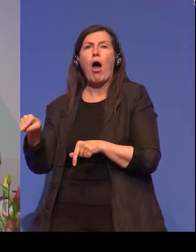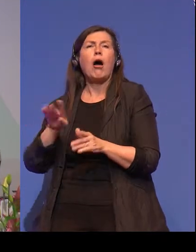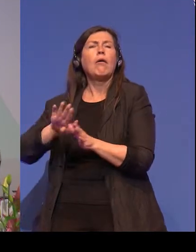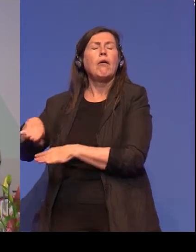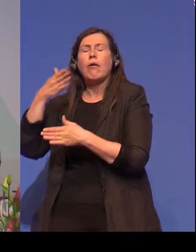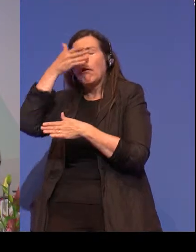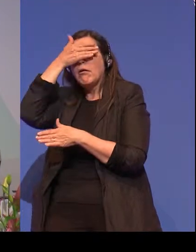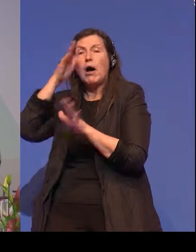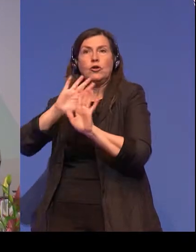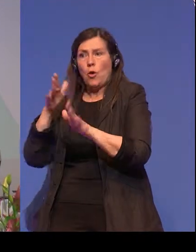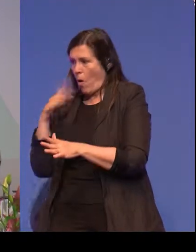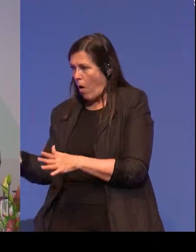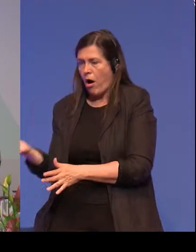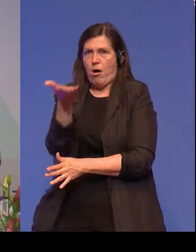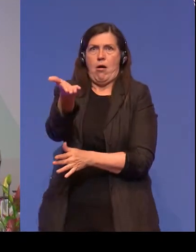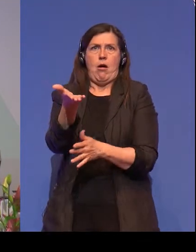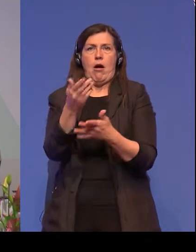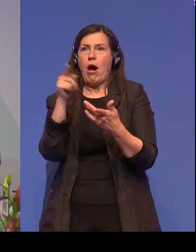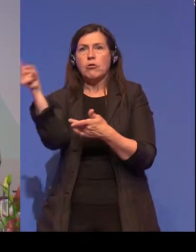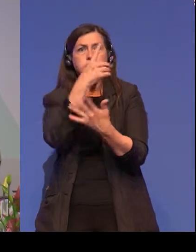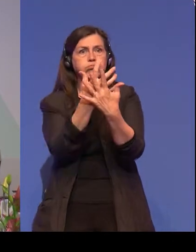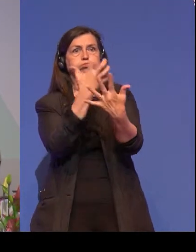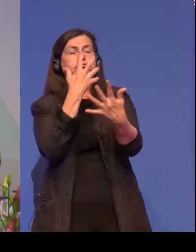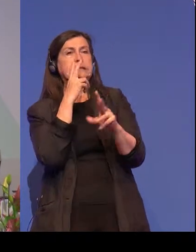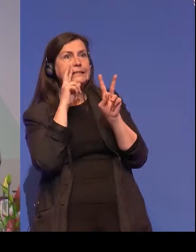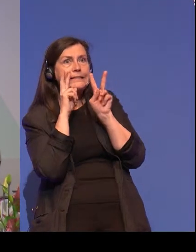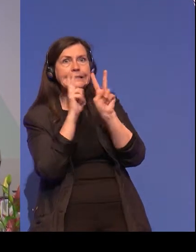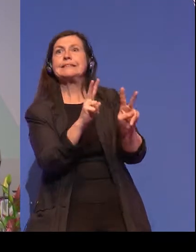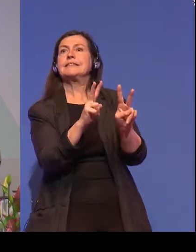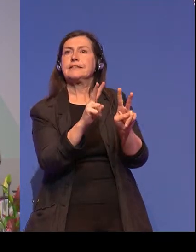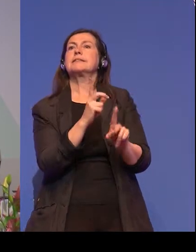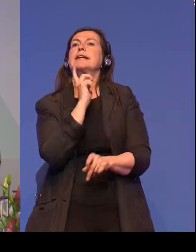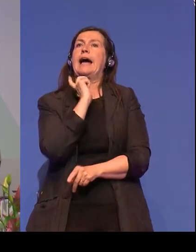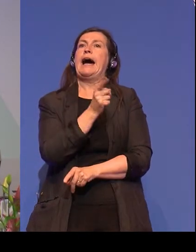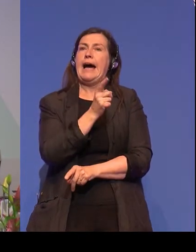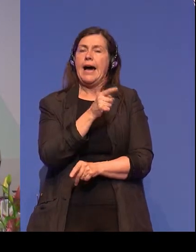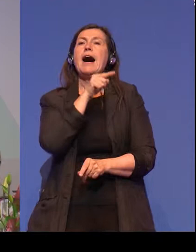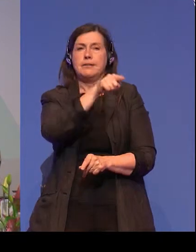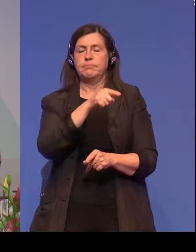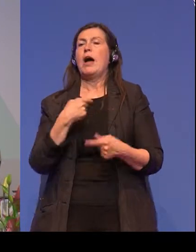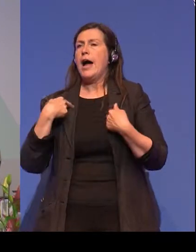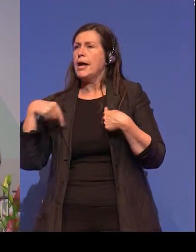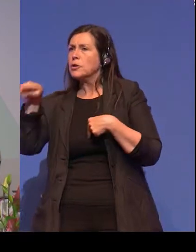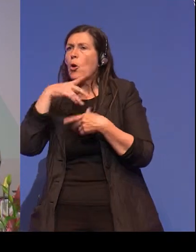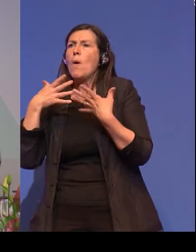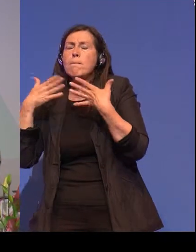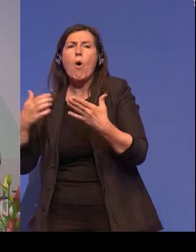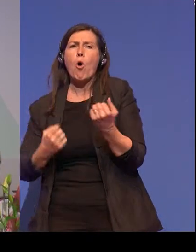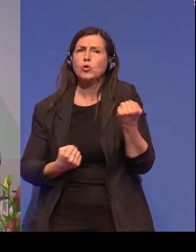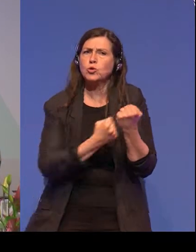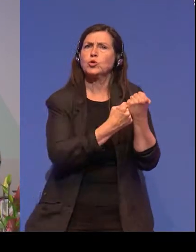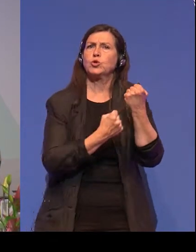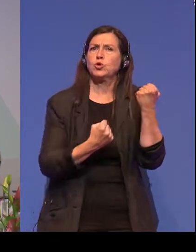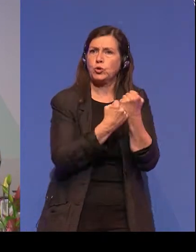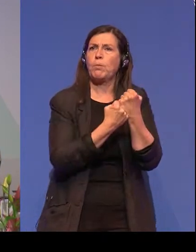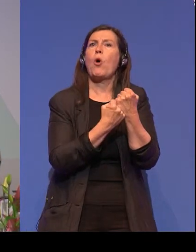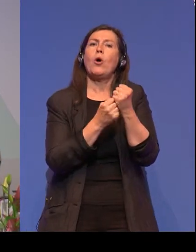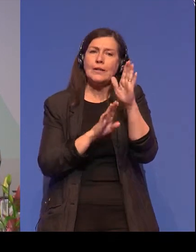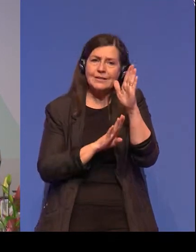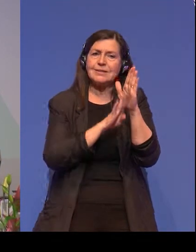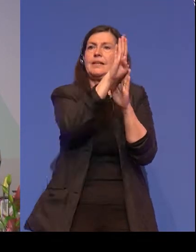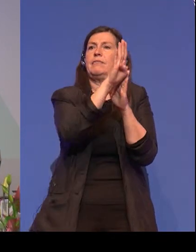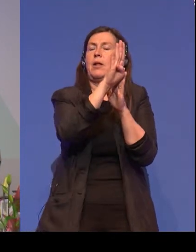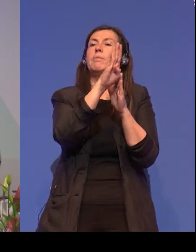the context of these important meetings and as we move forward in support of more climate and disaster resilient